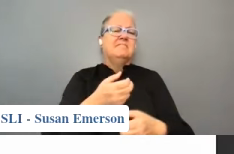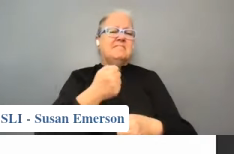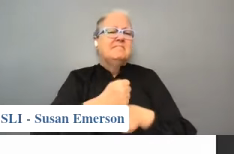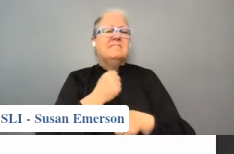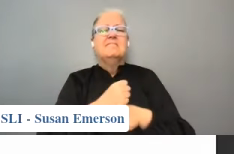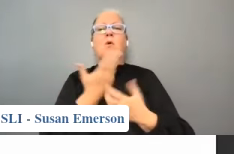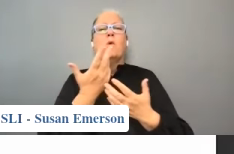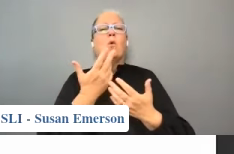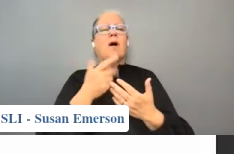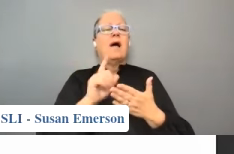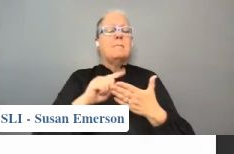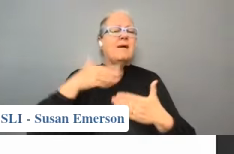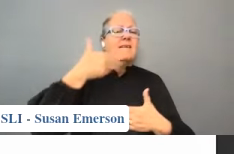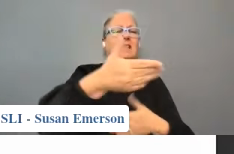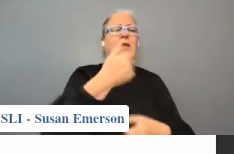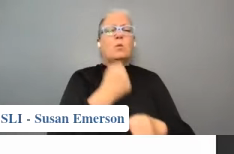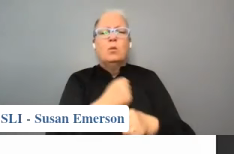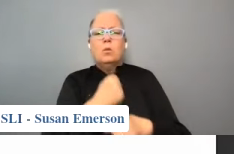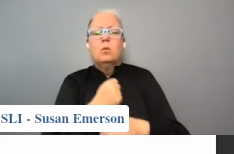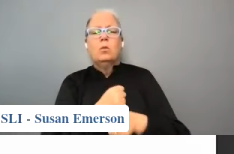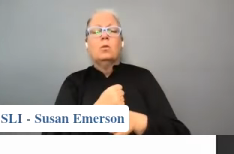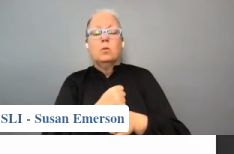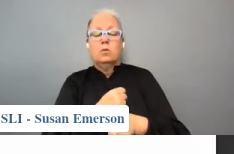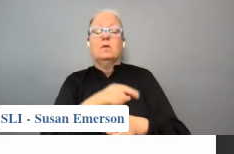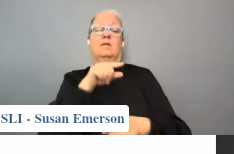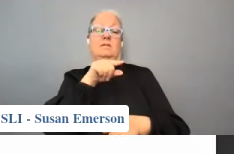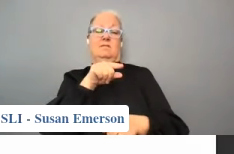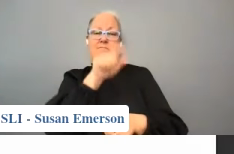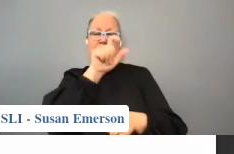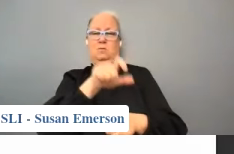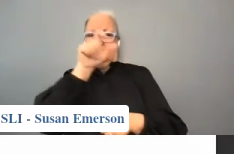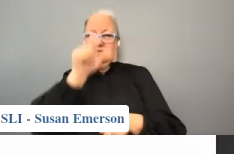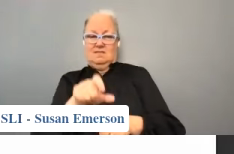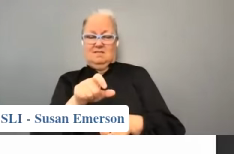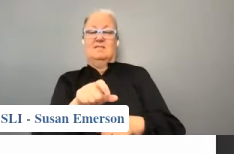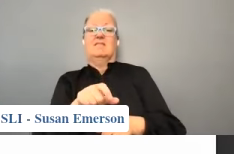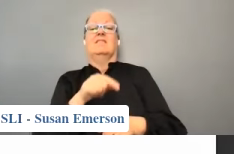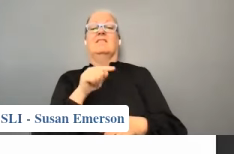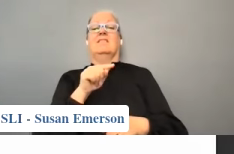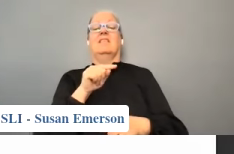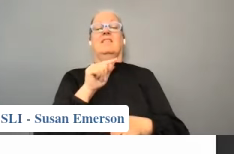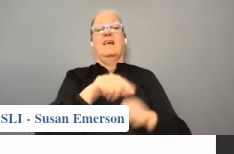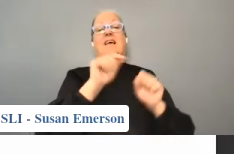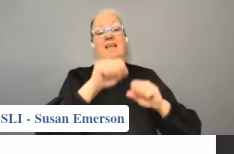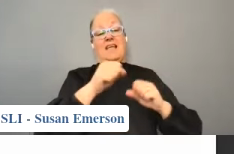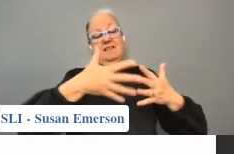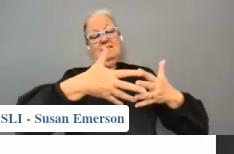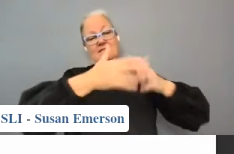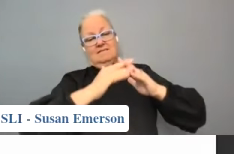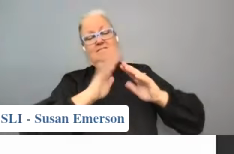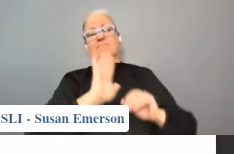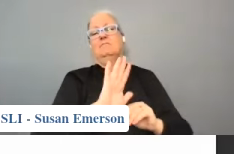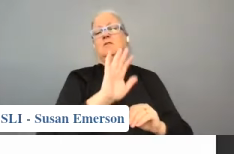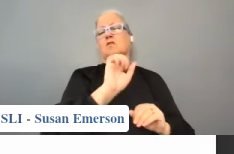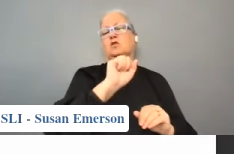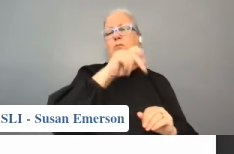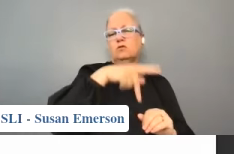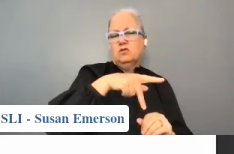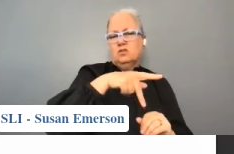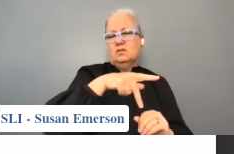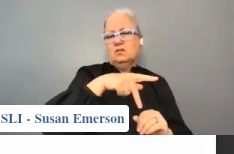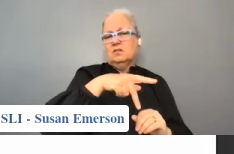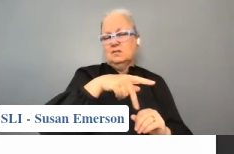workers that connect, that implement social protection and